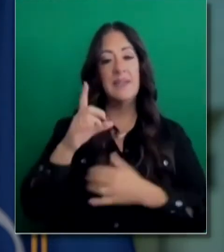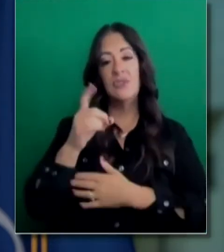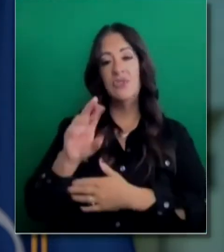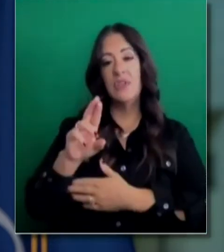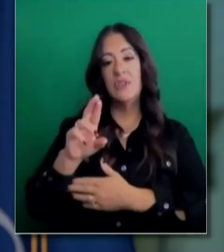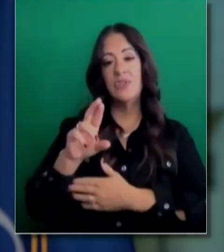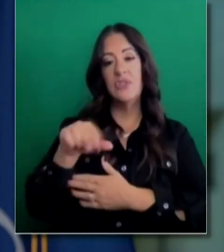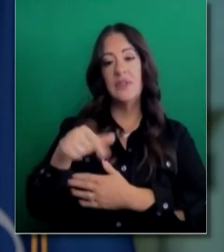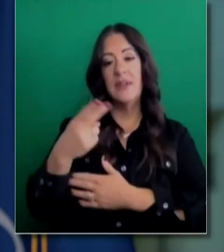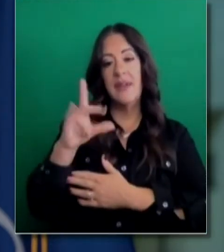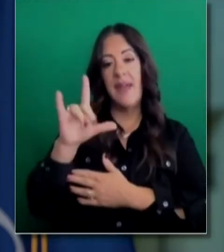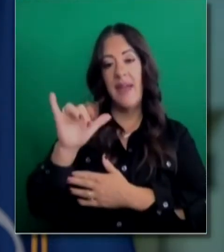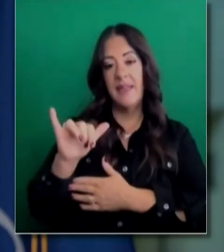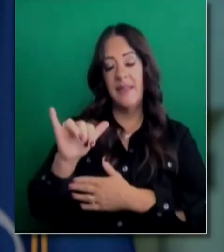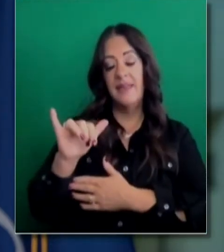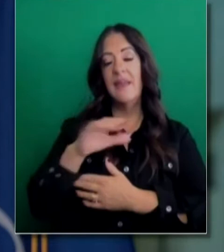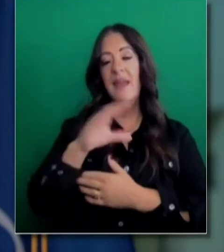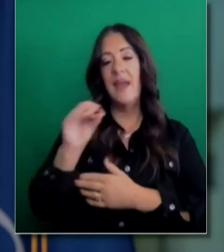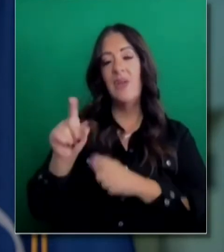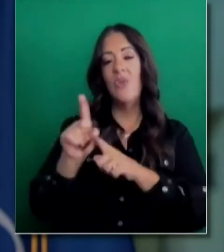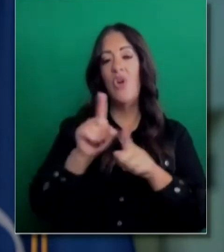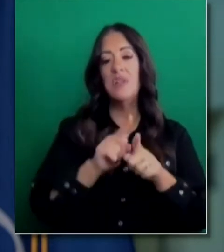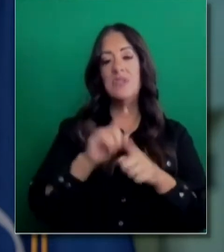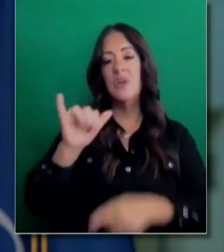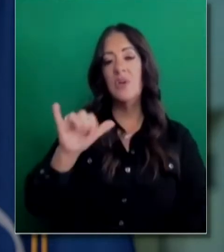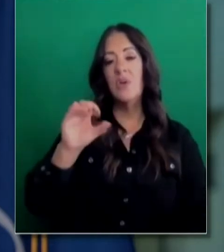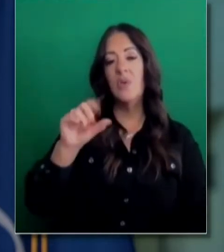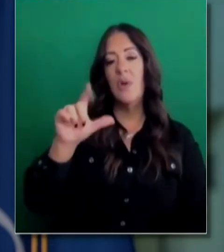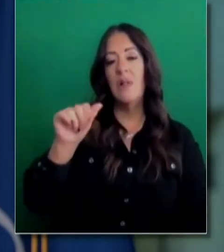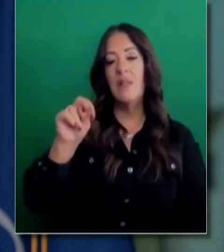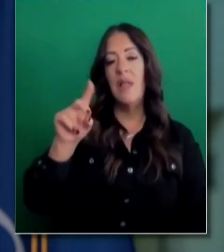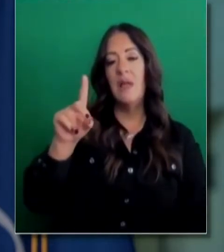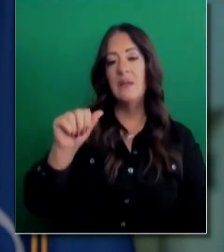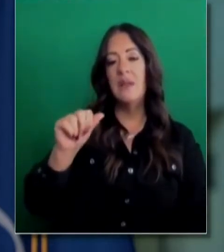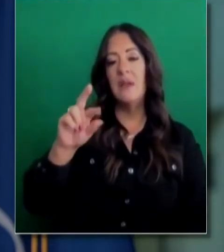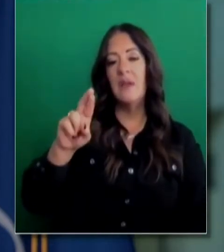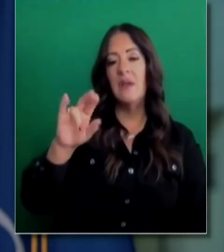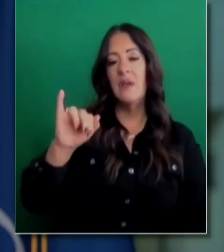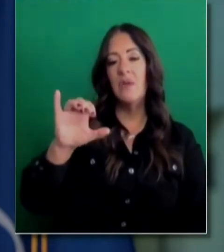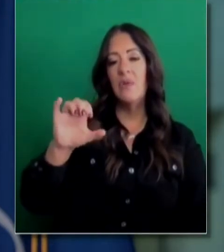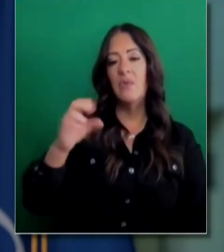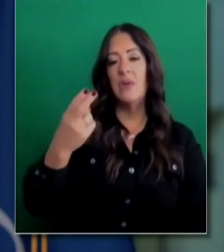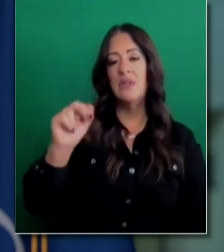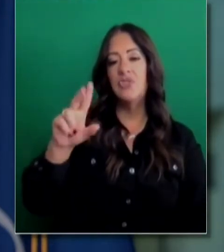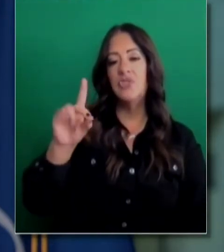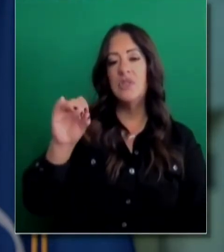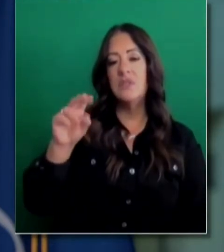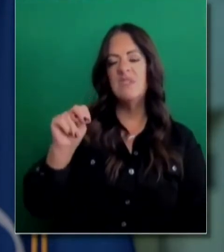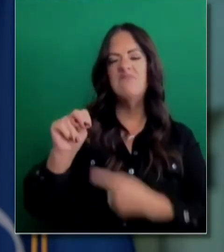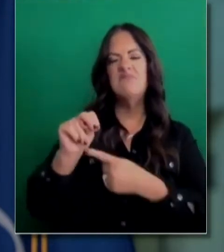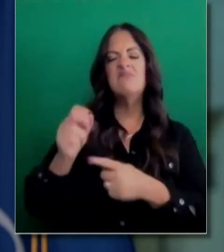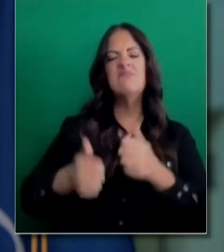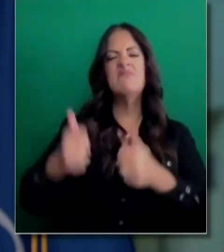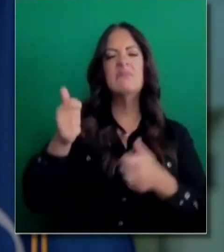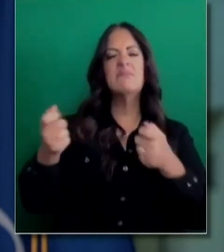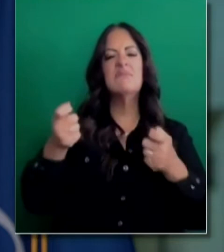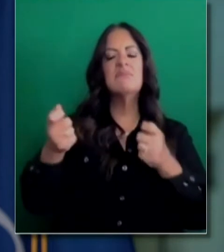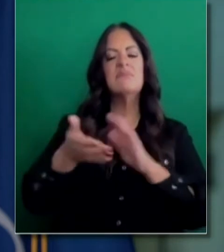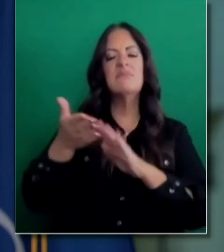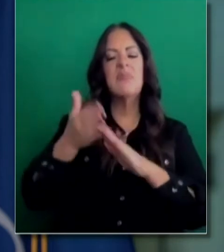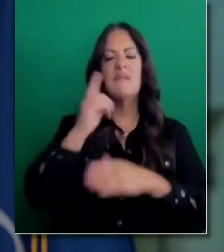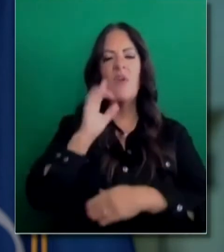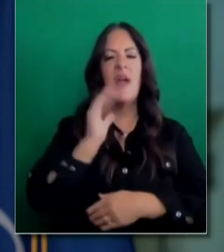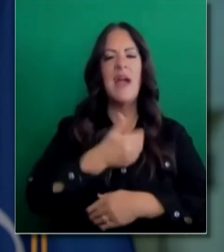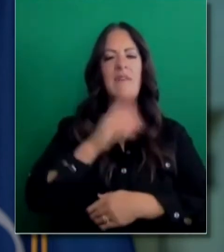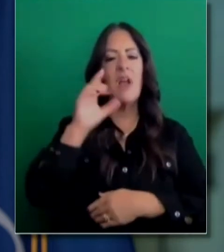but by Yolanda Richardson, runs our GovOps, who is also key partner in